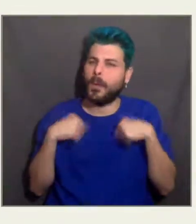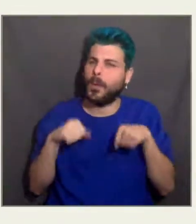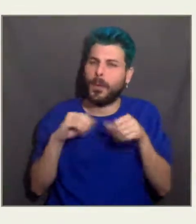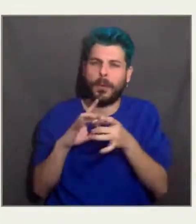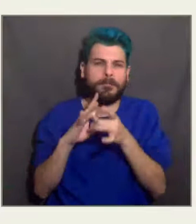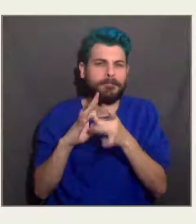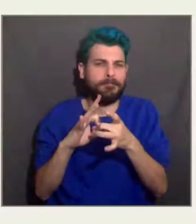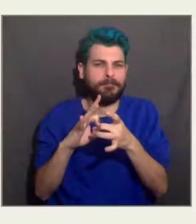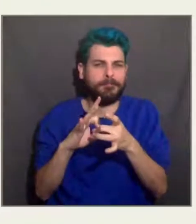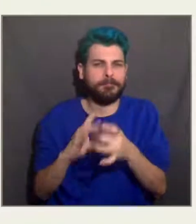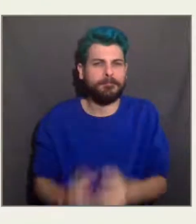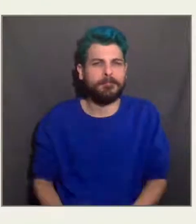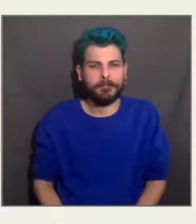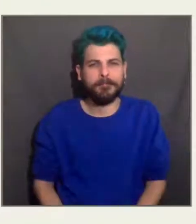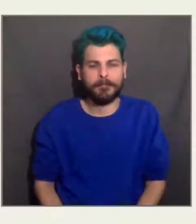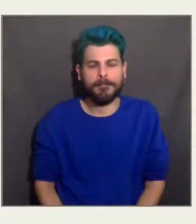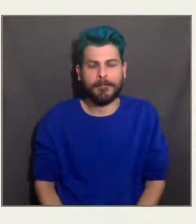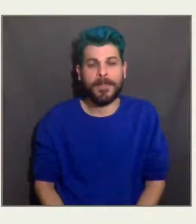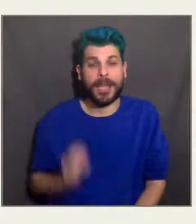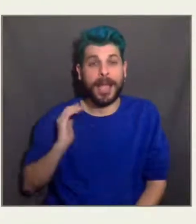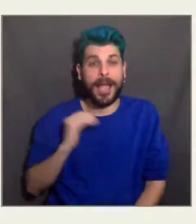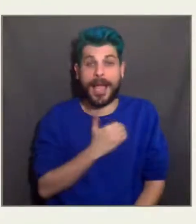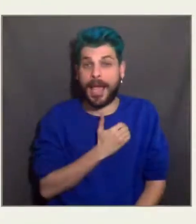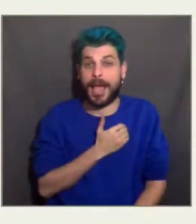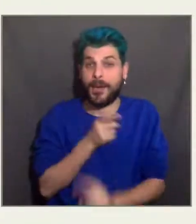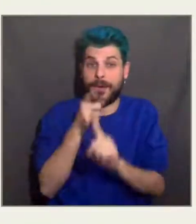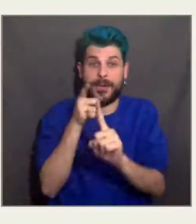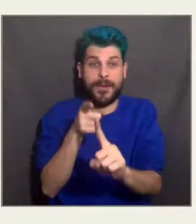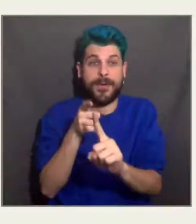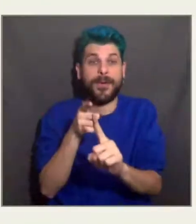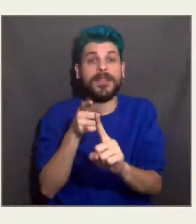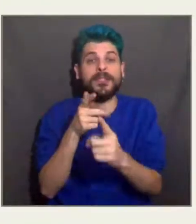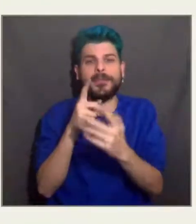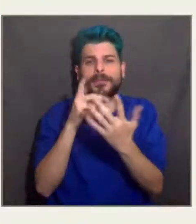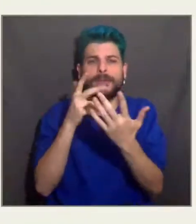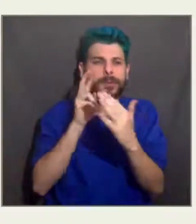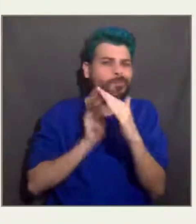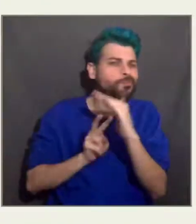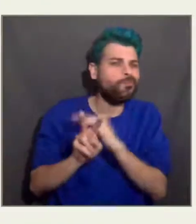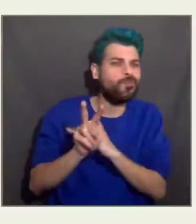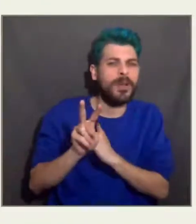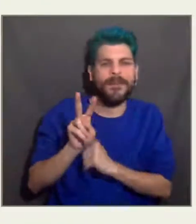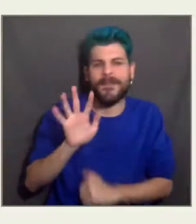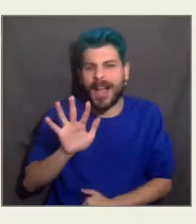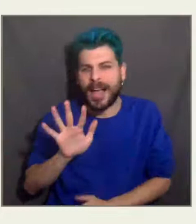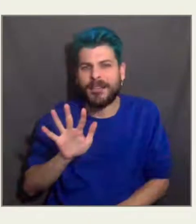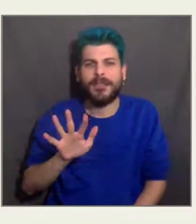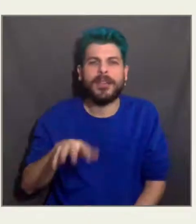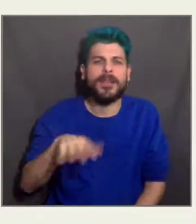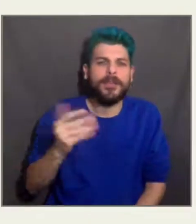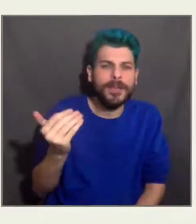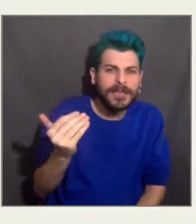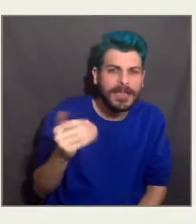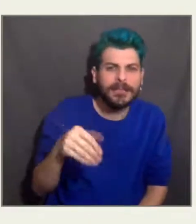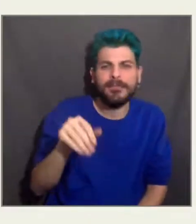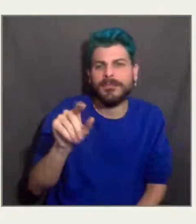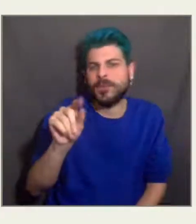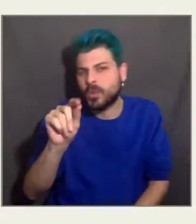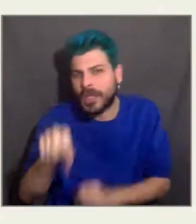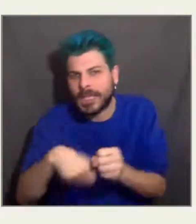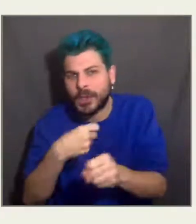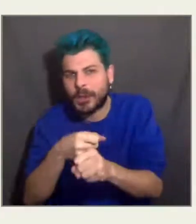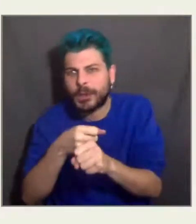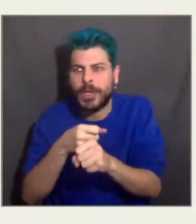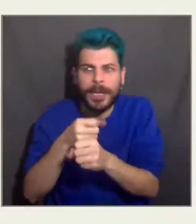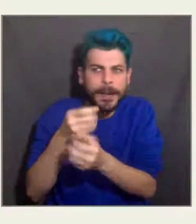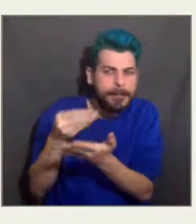We are looking at the long term, the 50-year, the 20-year, the 5-year implementation with money coming out. Metro is